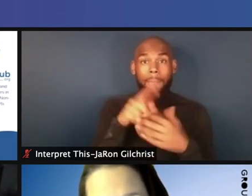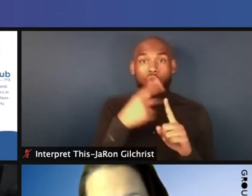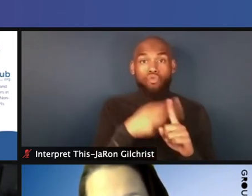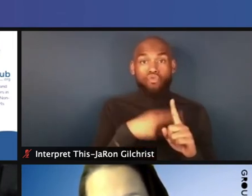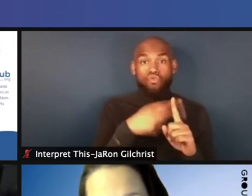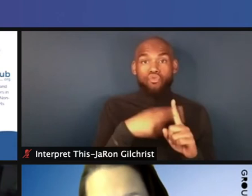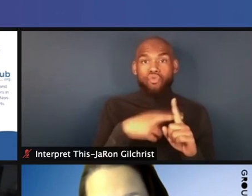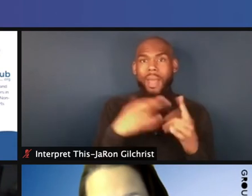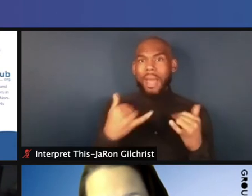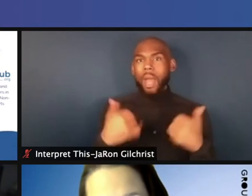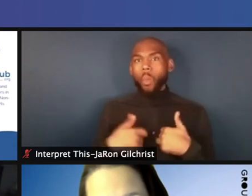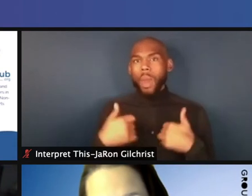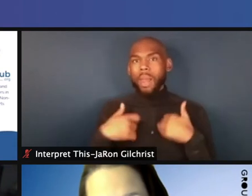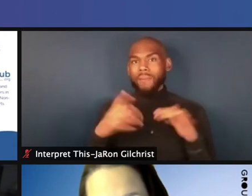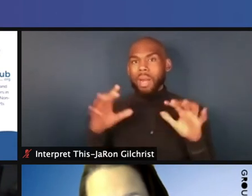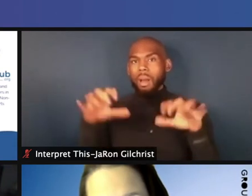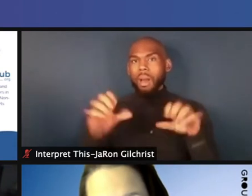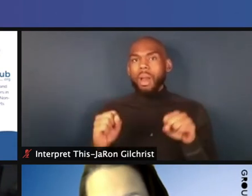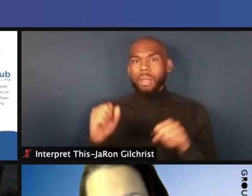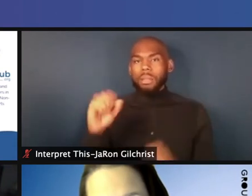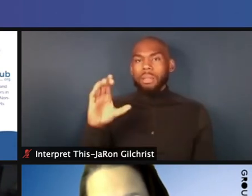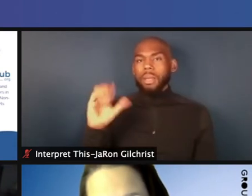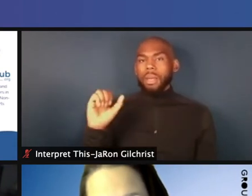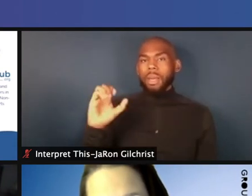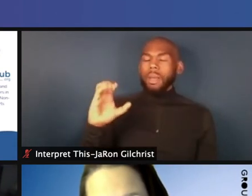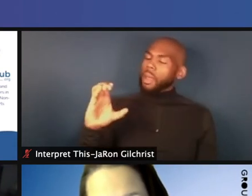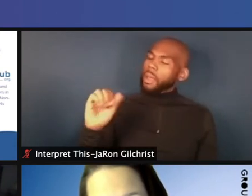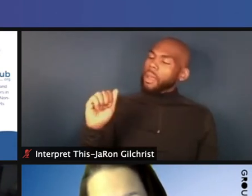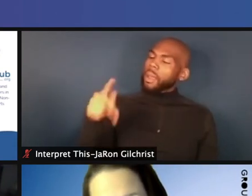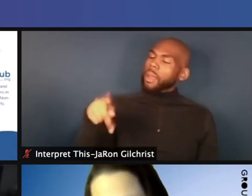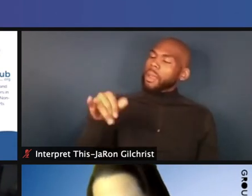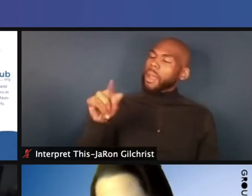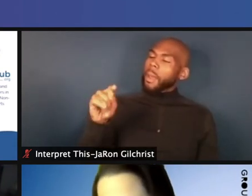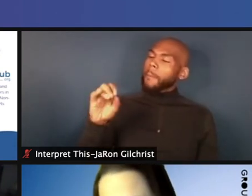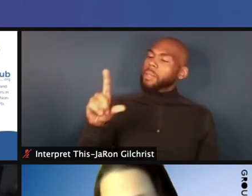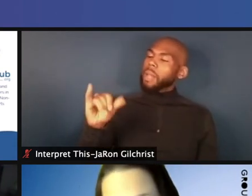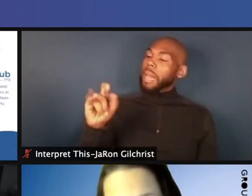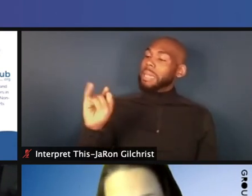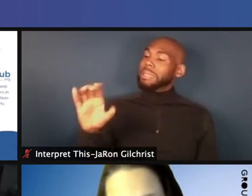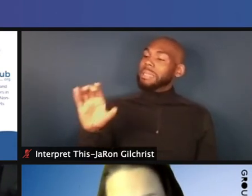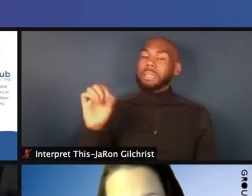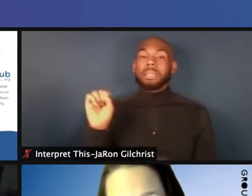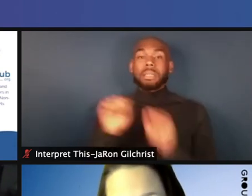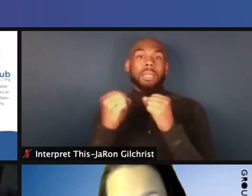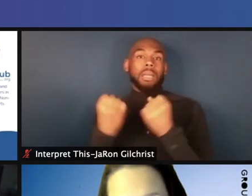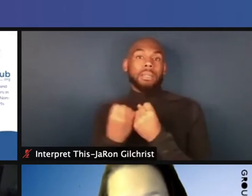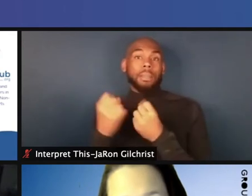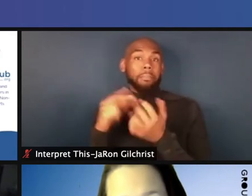a colonized capitalistic society, people need to get paid.